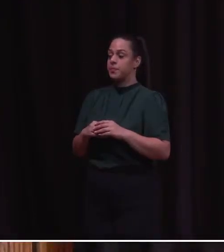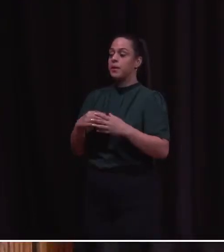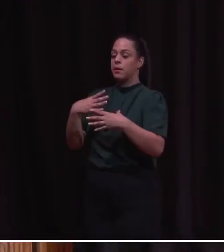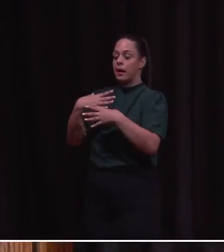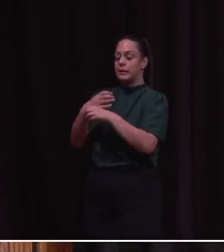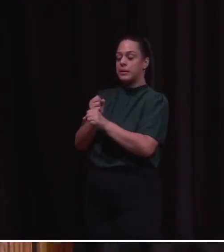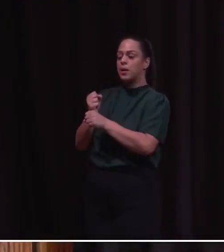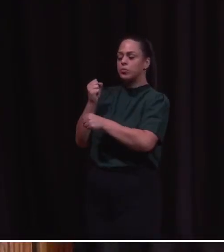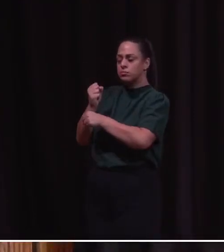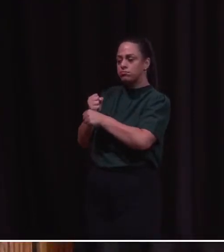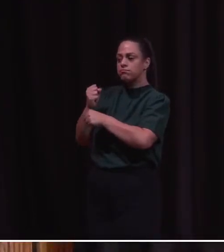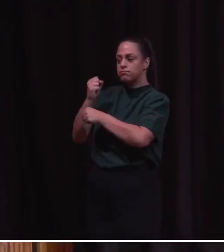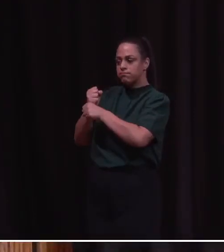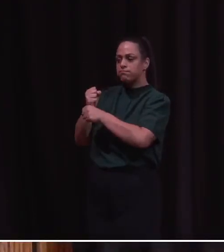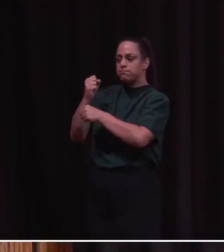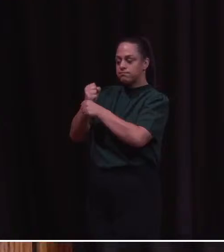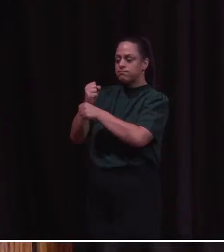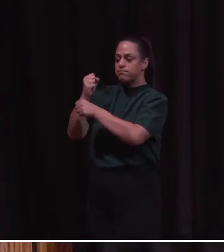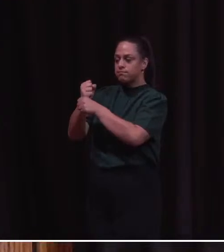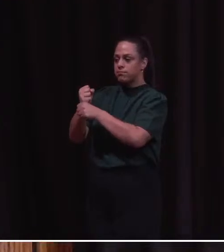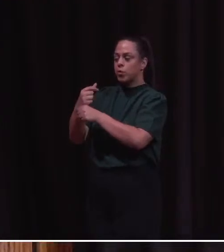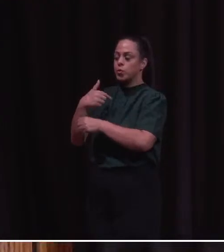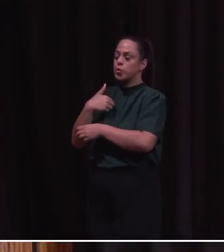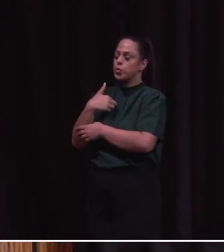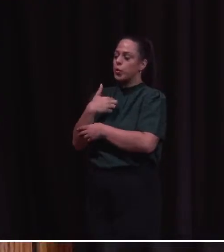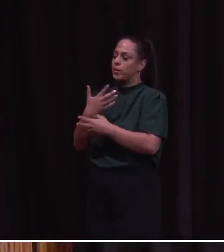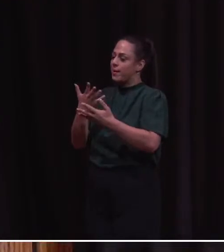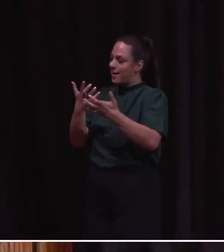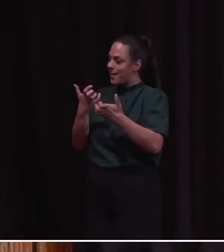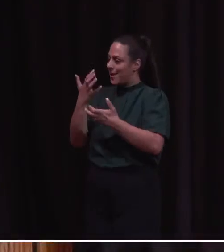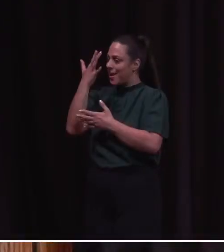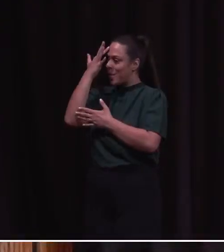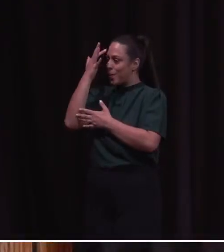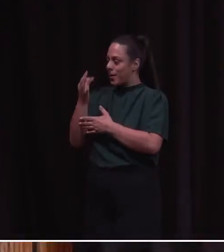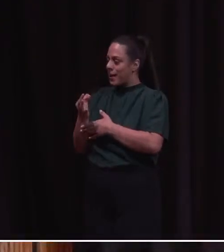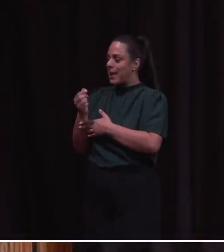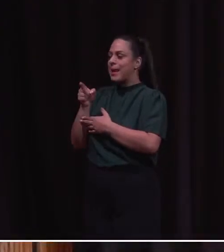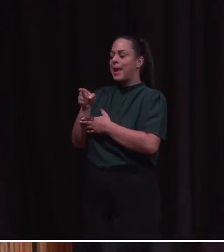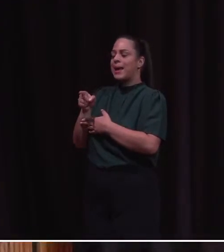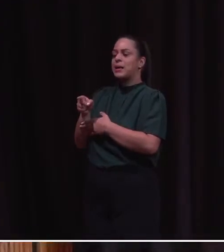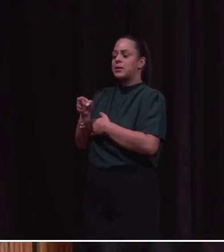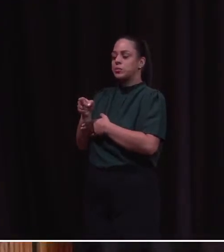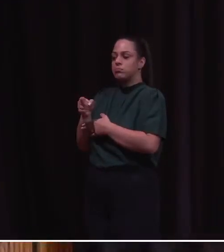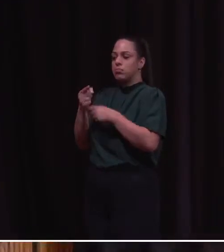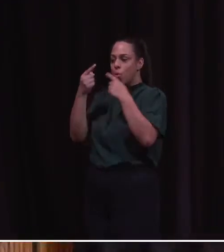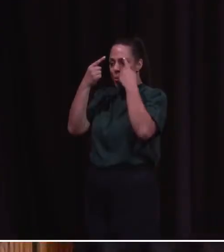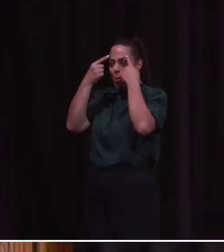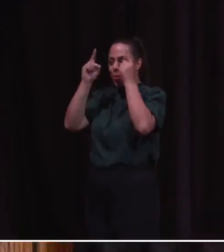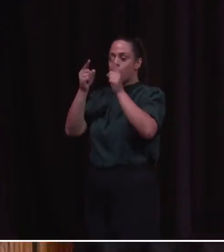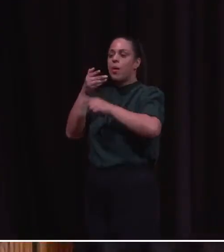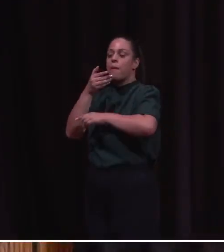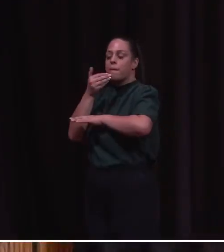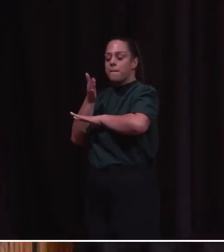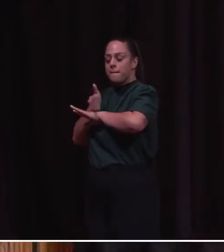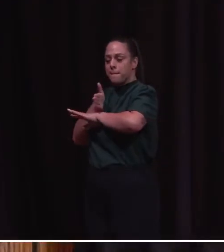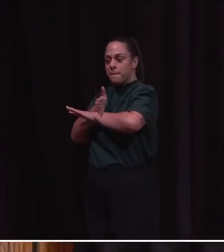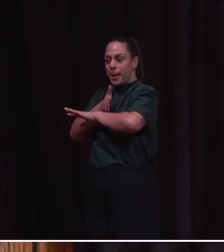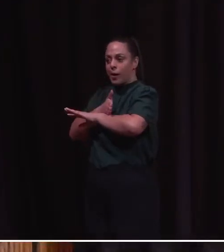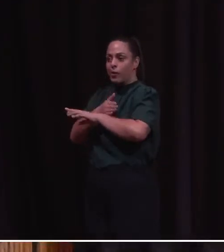to believe, led to the better understanding of the imbrication and entwinement